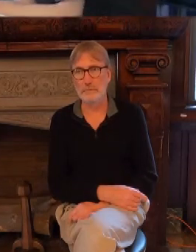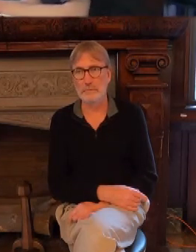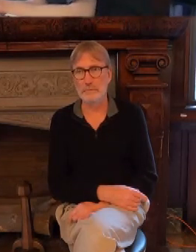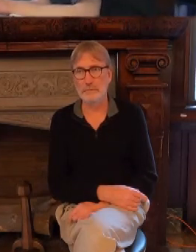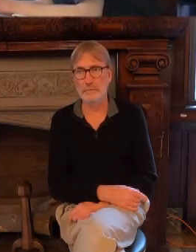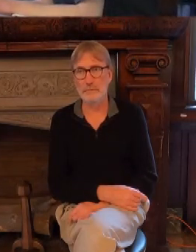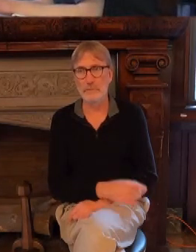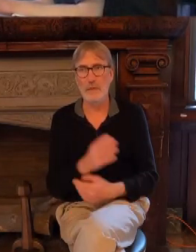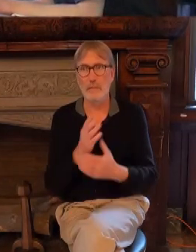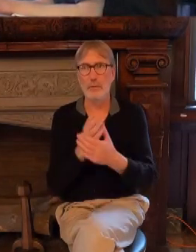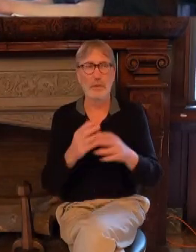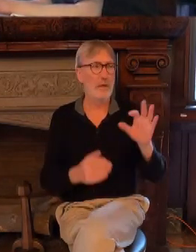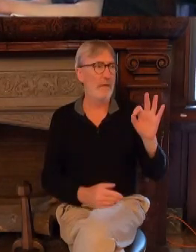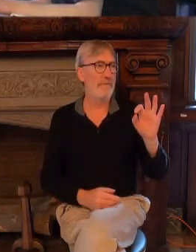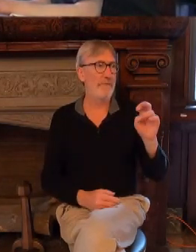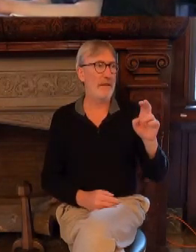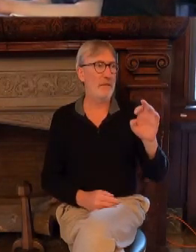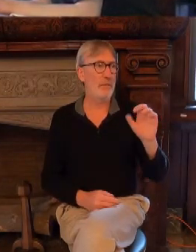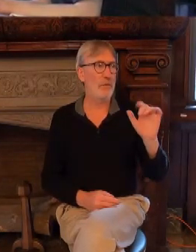Between